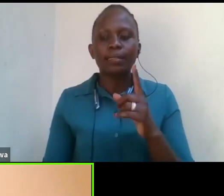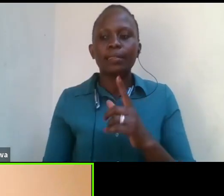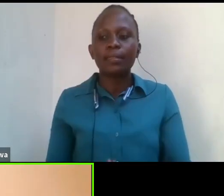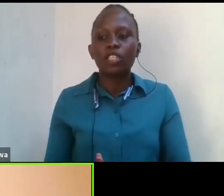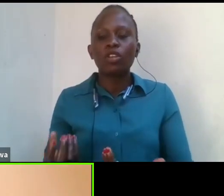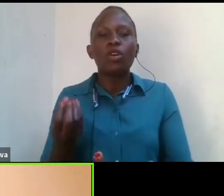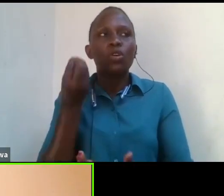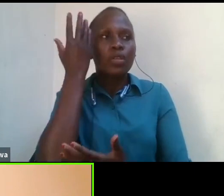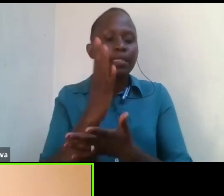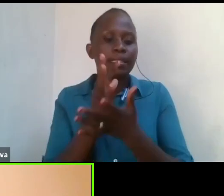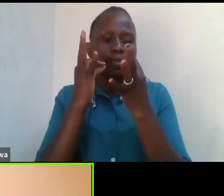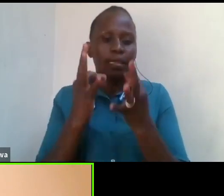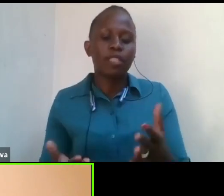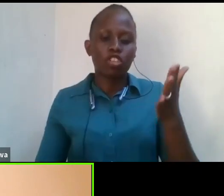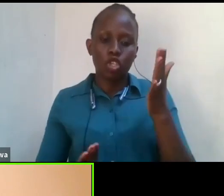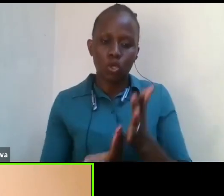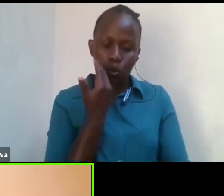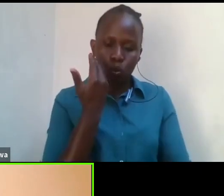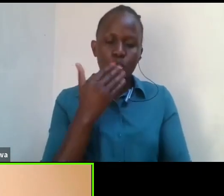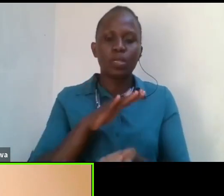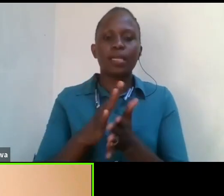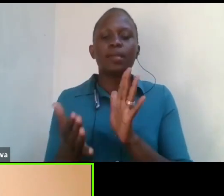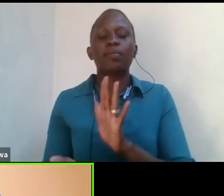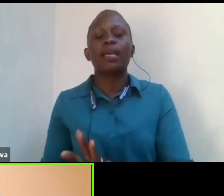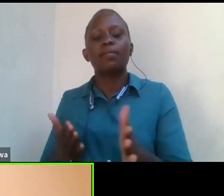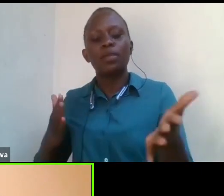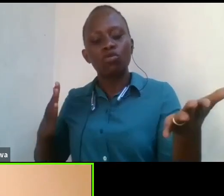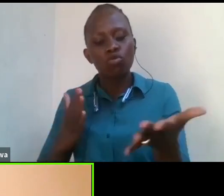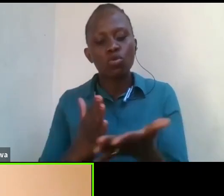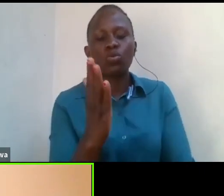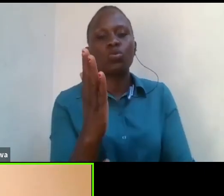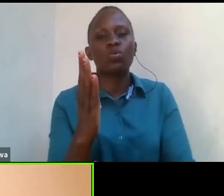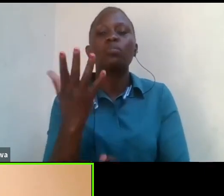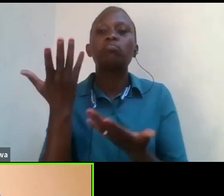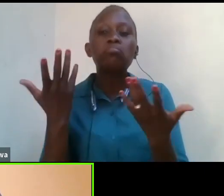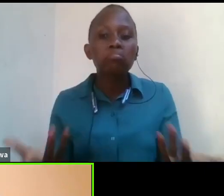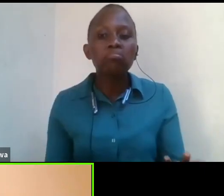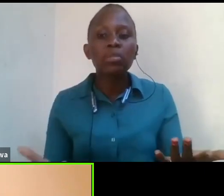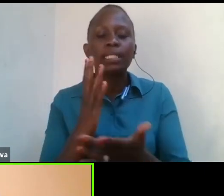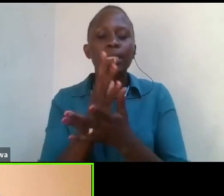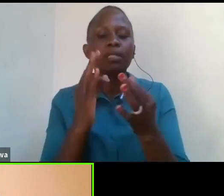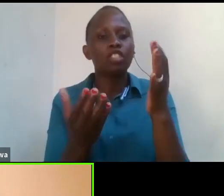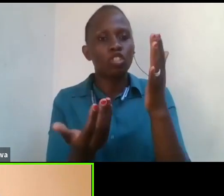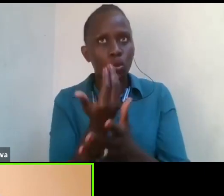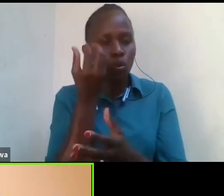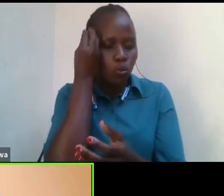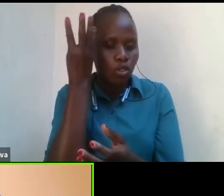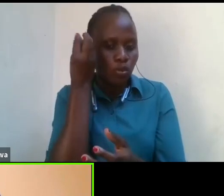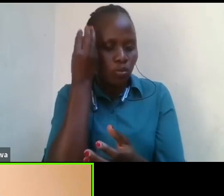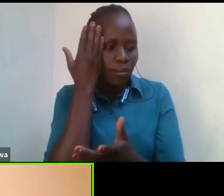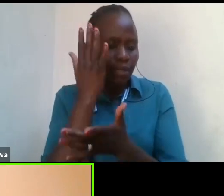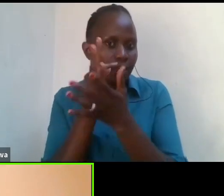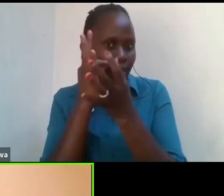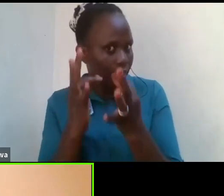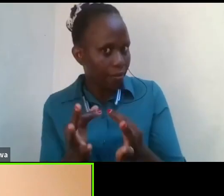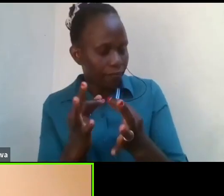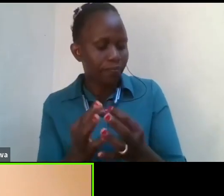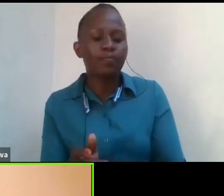something new into existence. Something new into existence you've invented. The